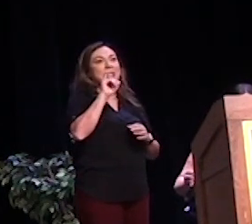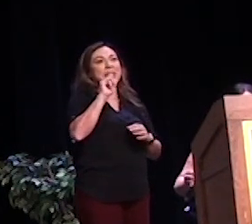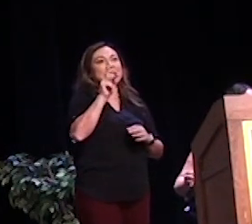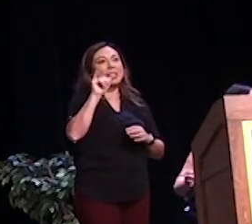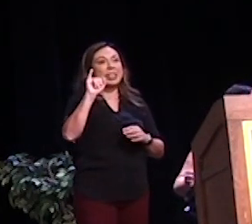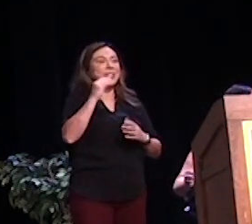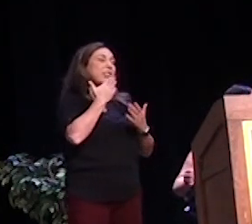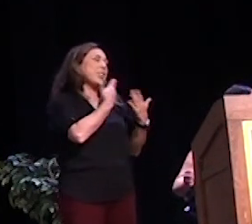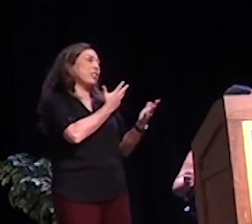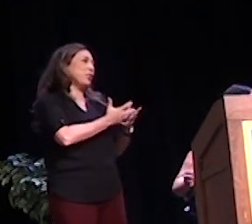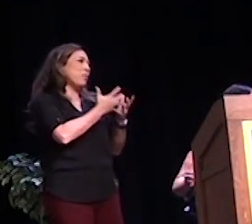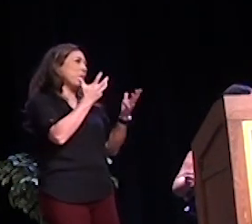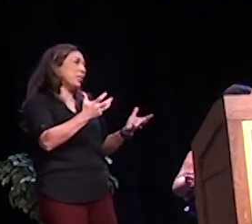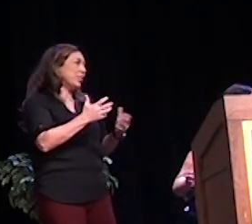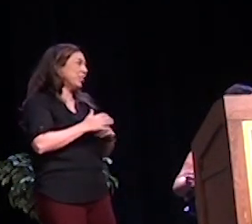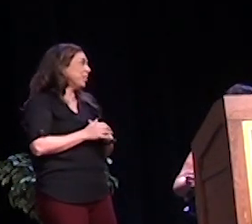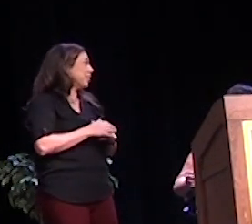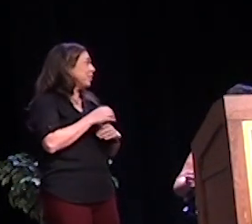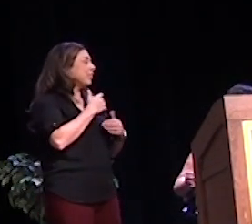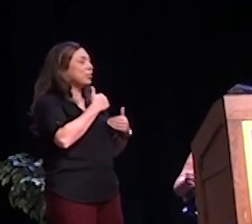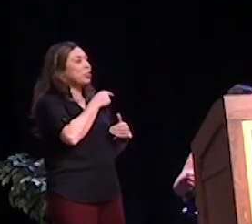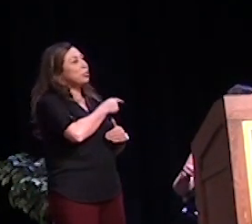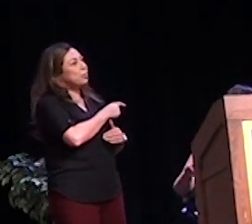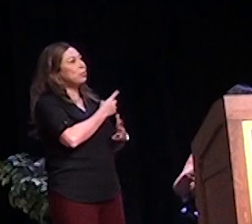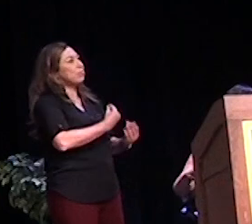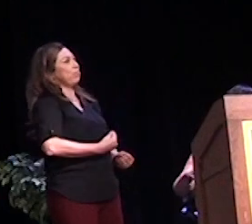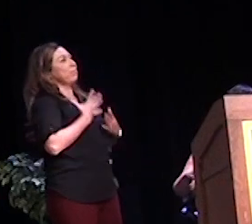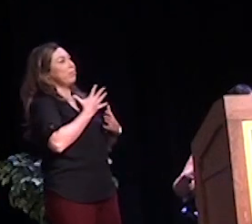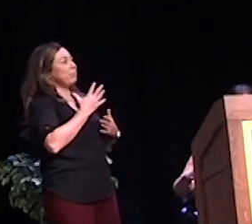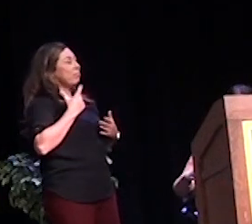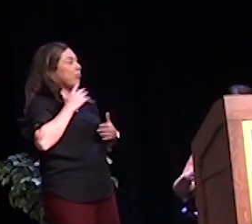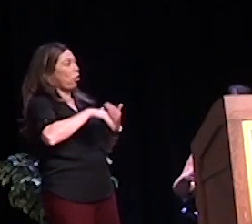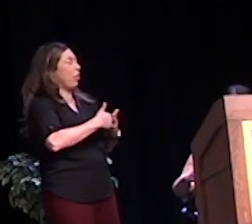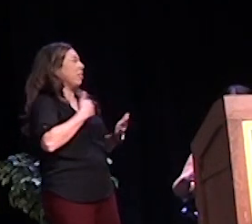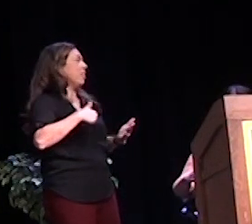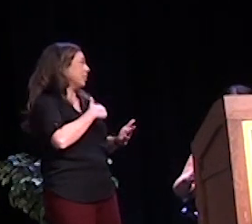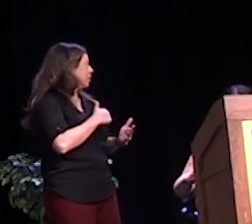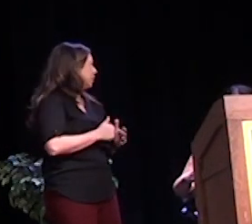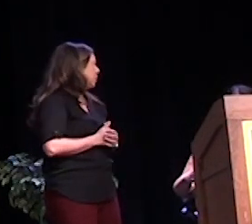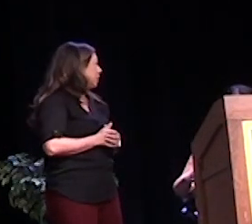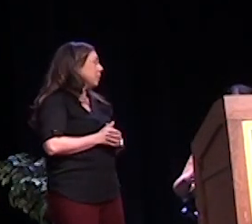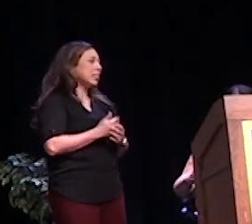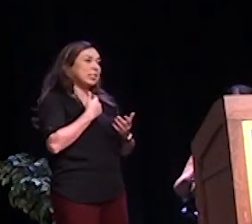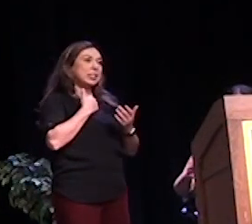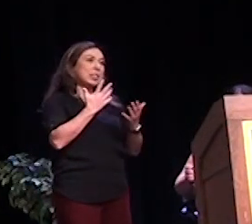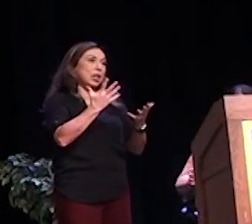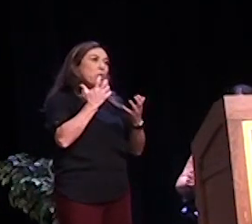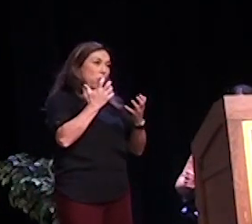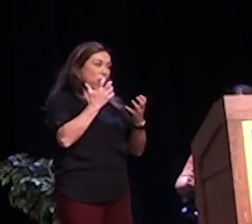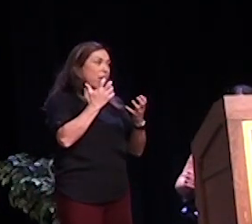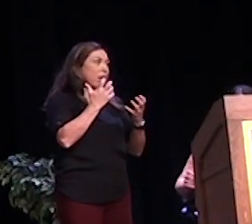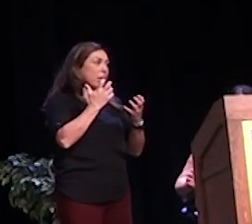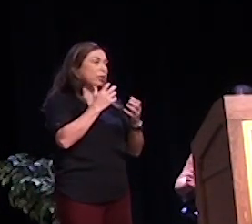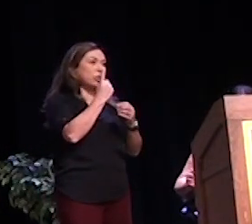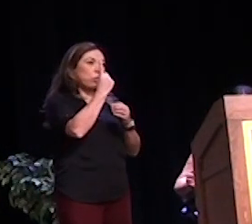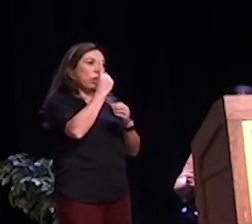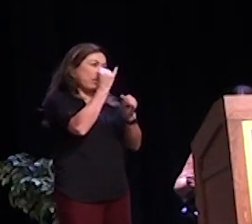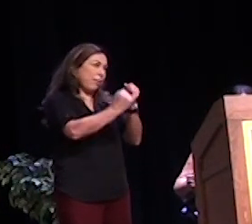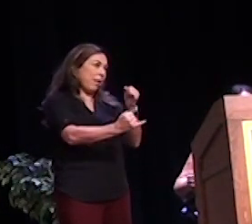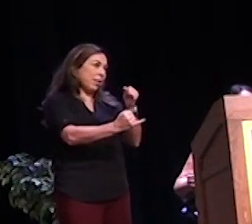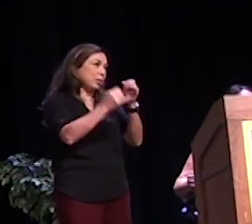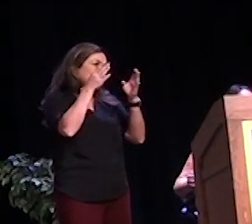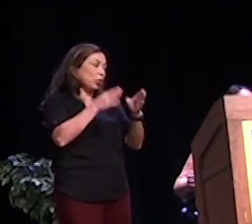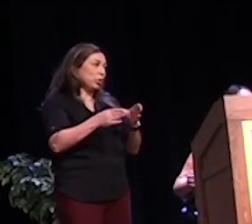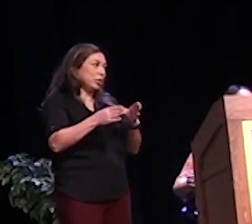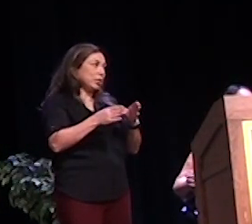Nikki, thank you so much. You are an inspiration to all of us. I do want to introduce one